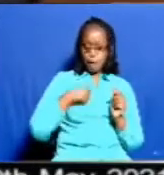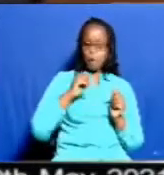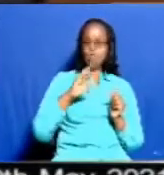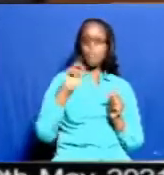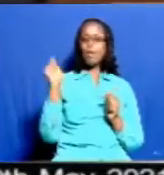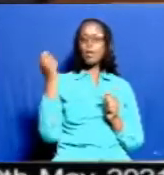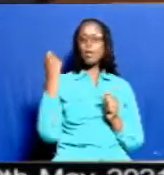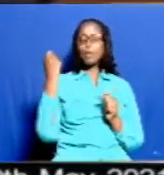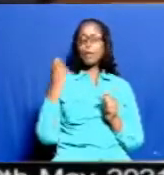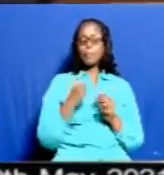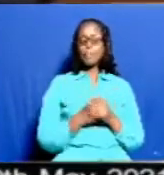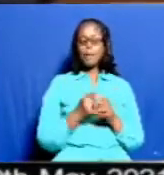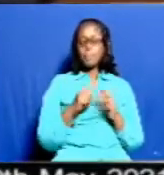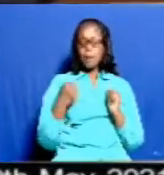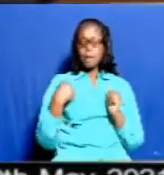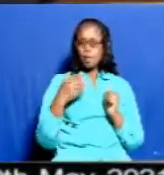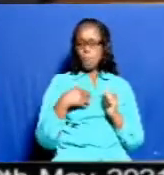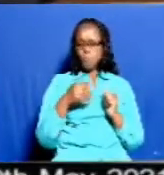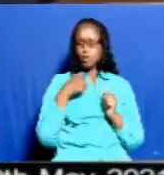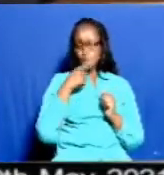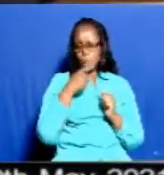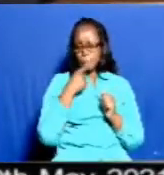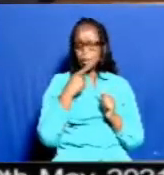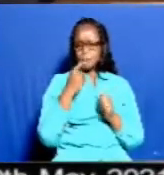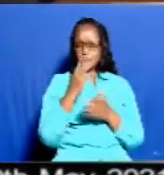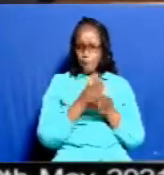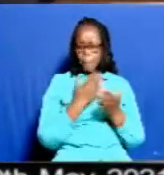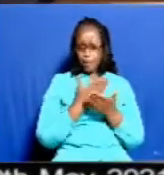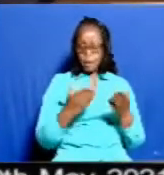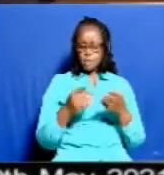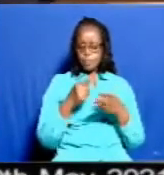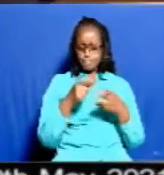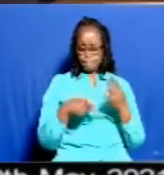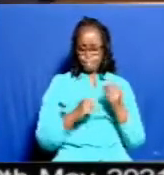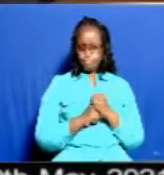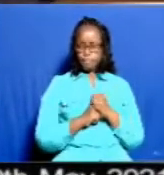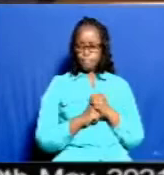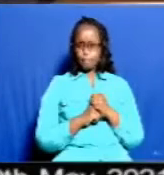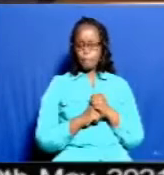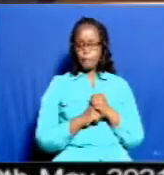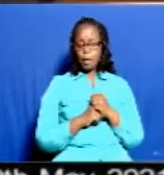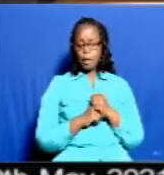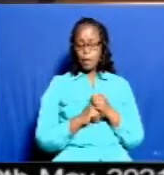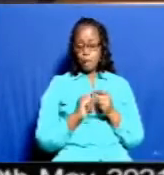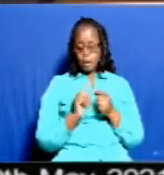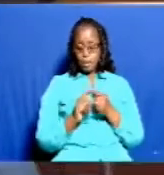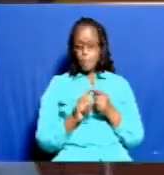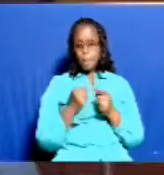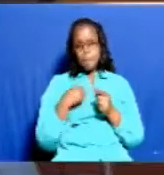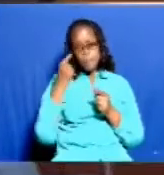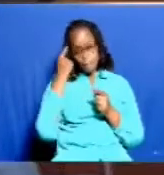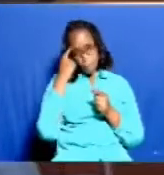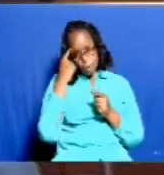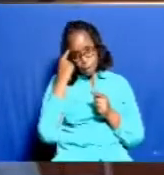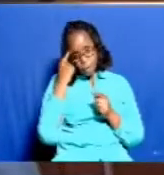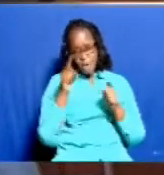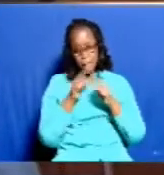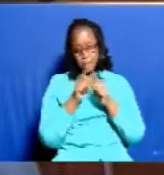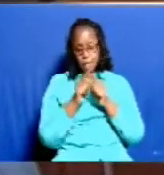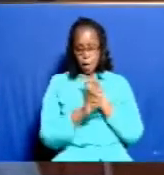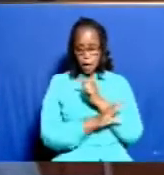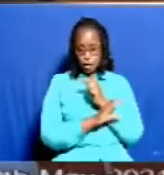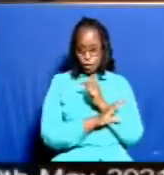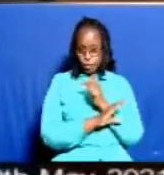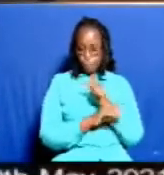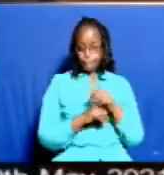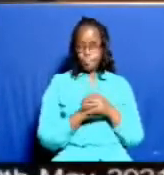think I need to make the following observations. I think as a country, Honorable Speaker,